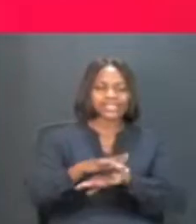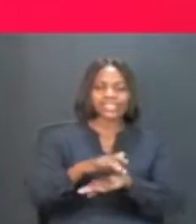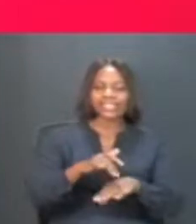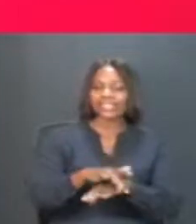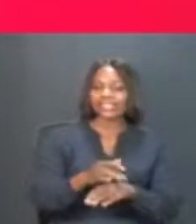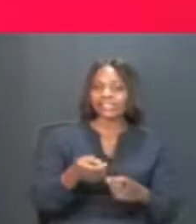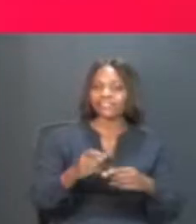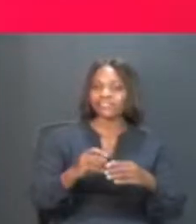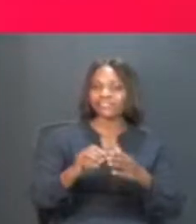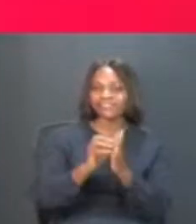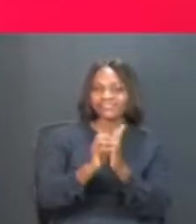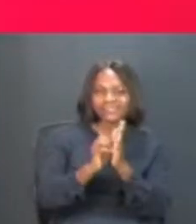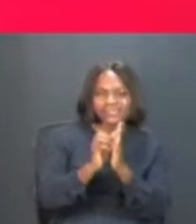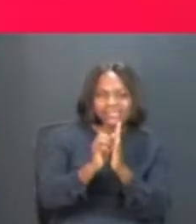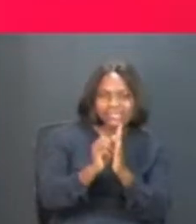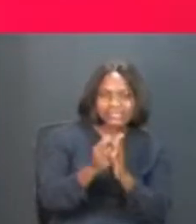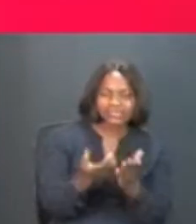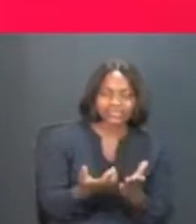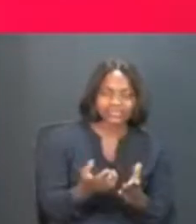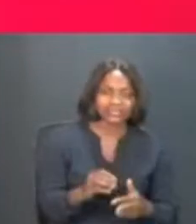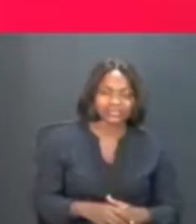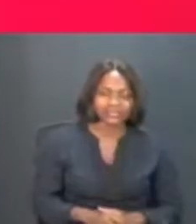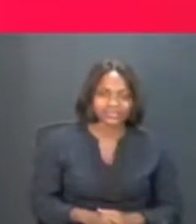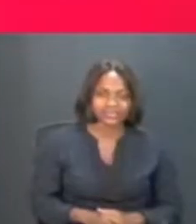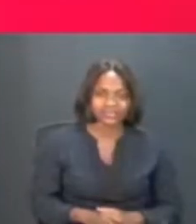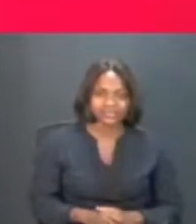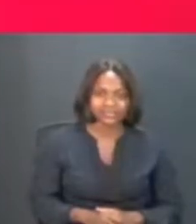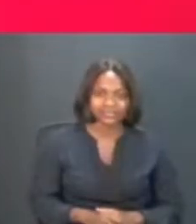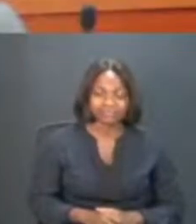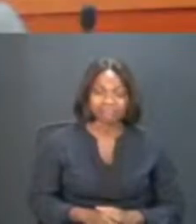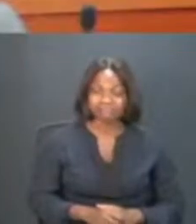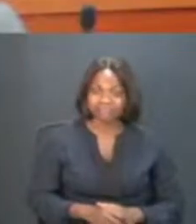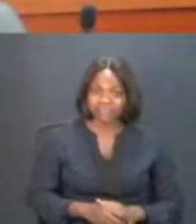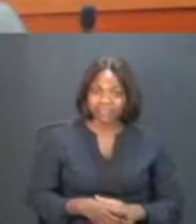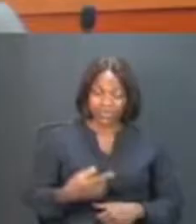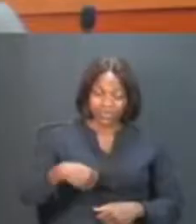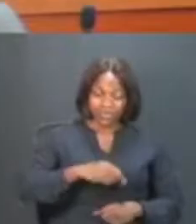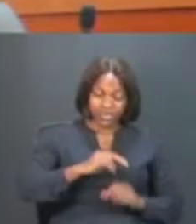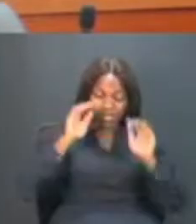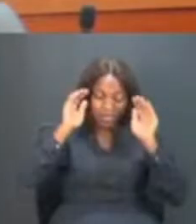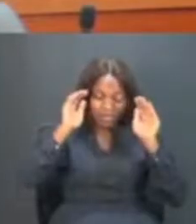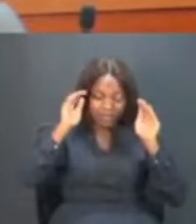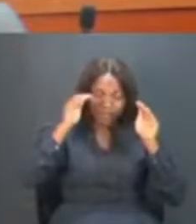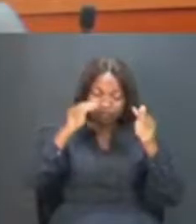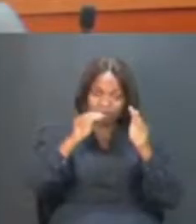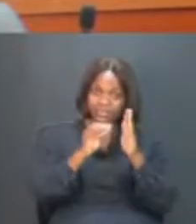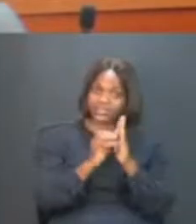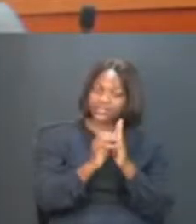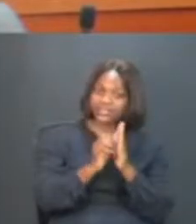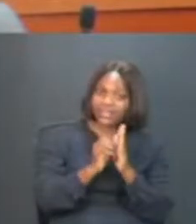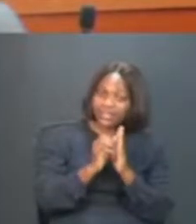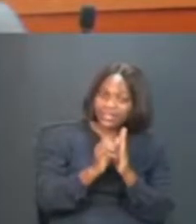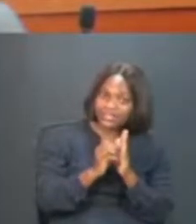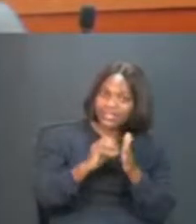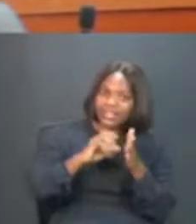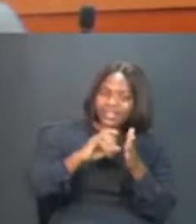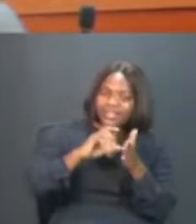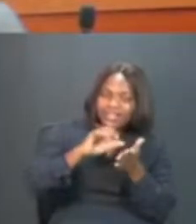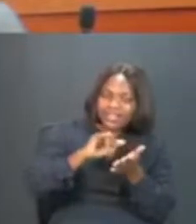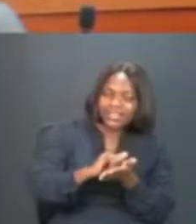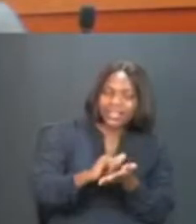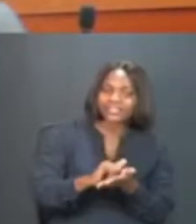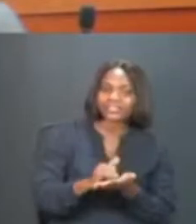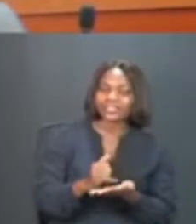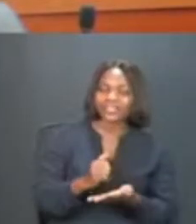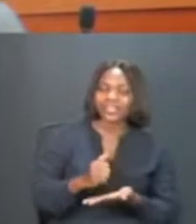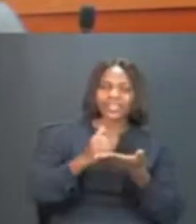And so, if we have to give attention to cancers, we will help in